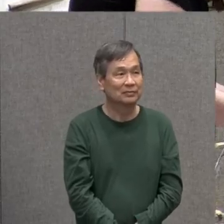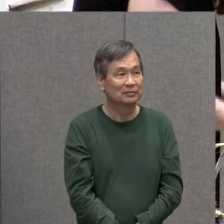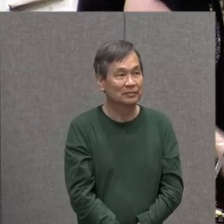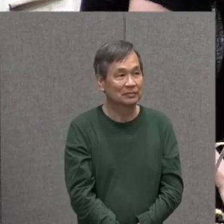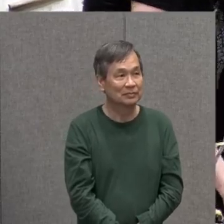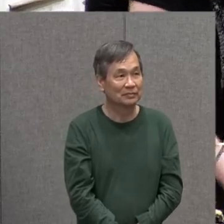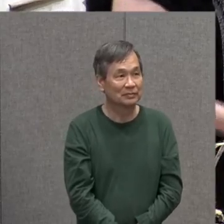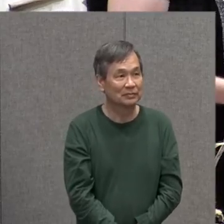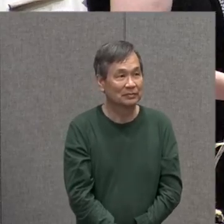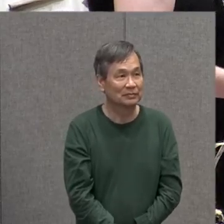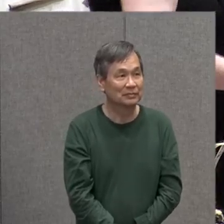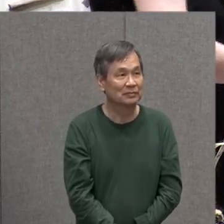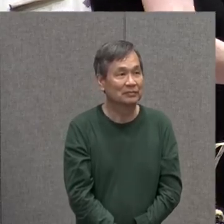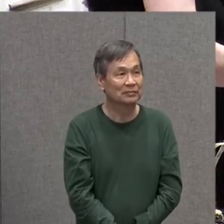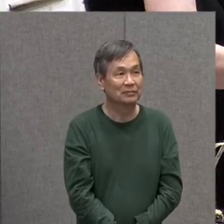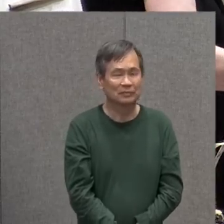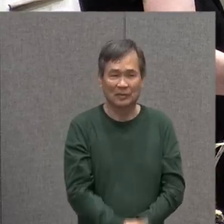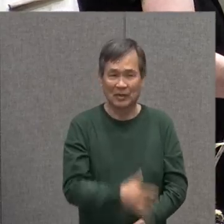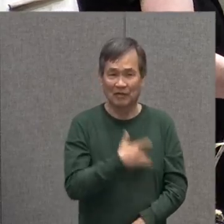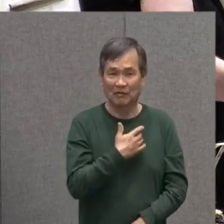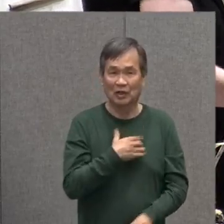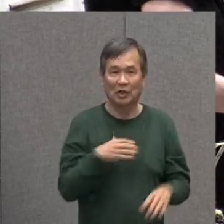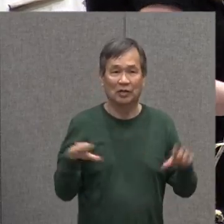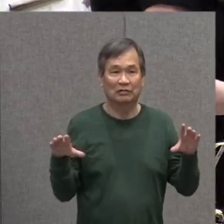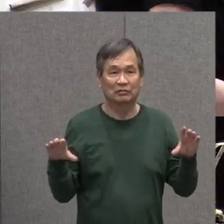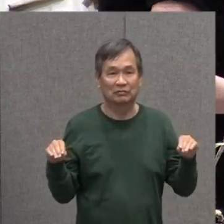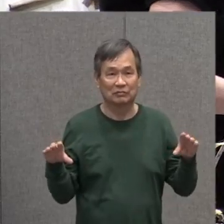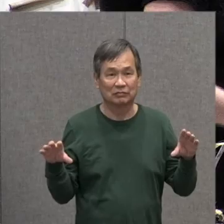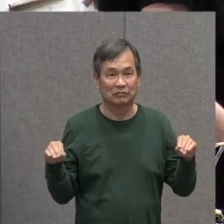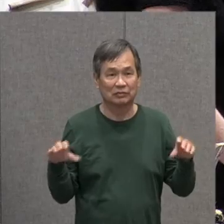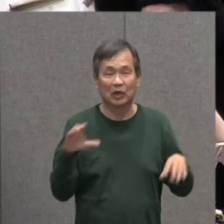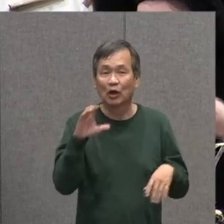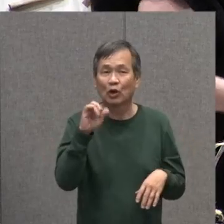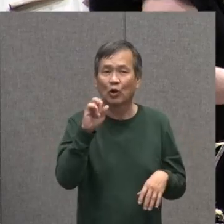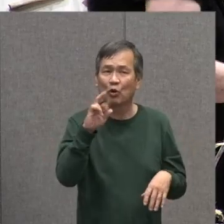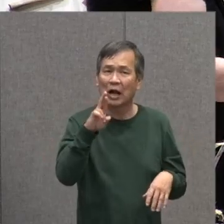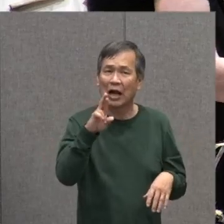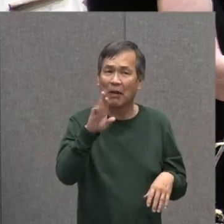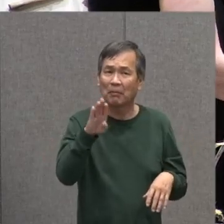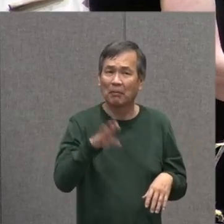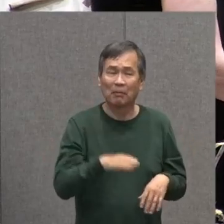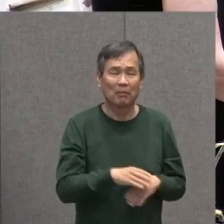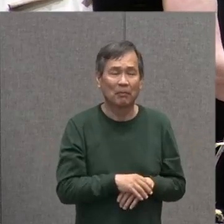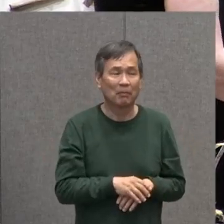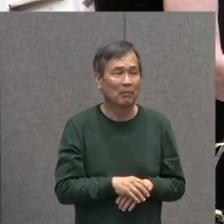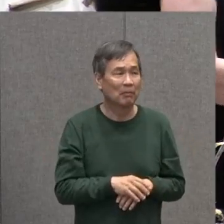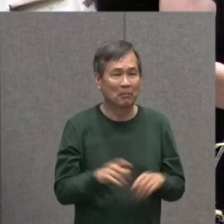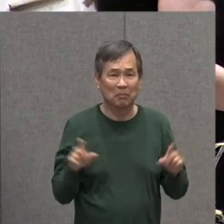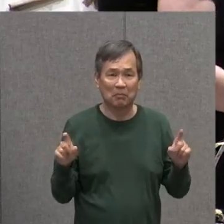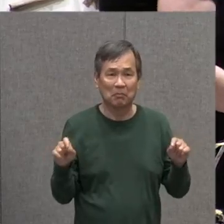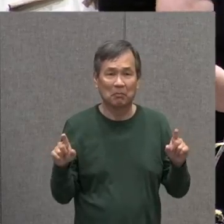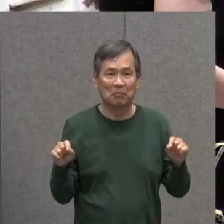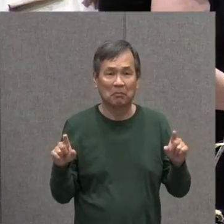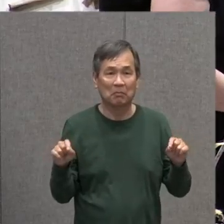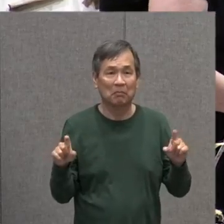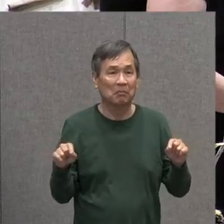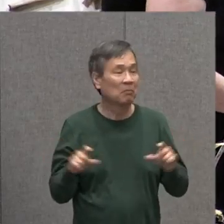Mine kind of reminds me of a crab. Like a little hermit crab. Oh, yeah. So one thing I